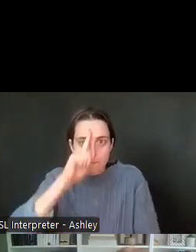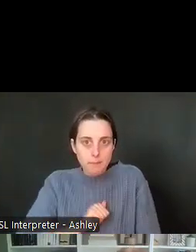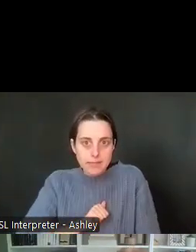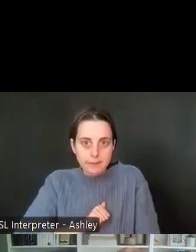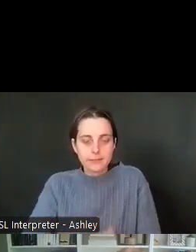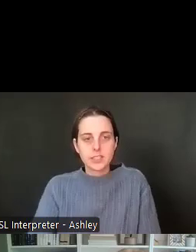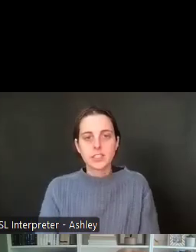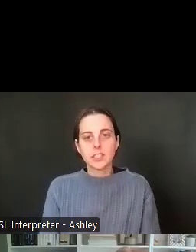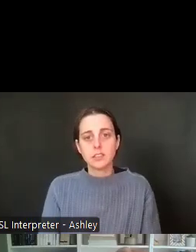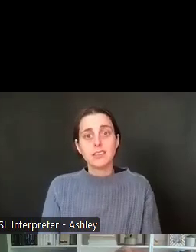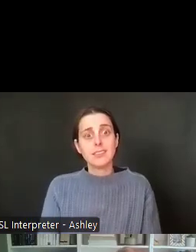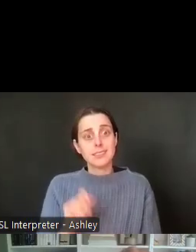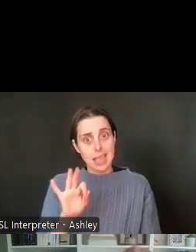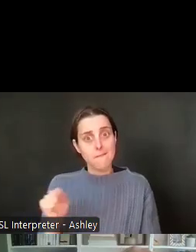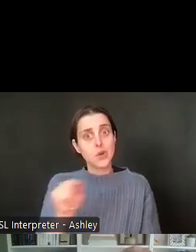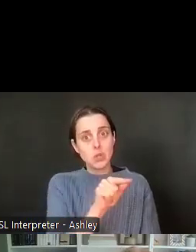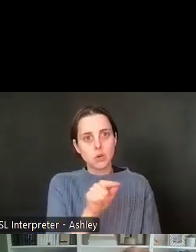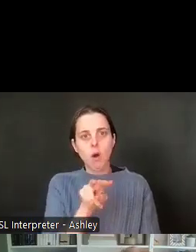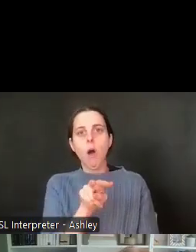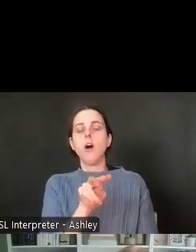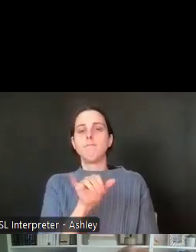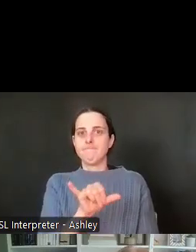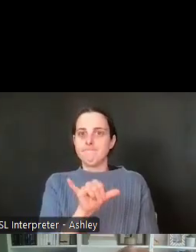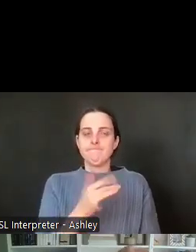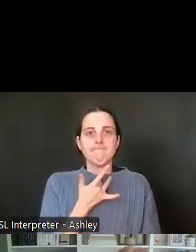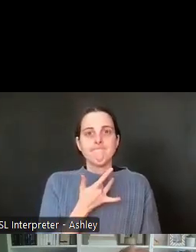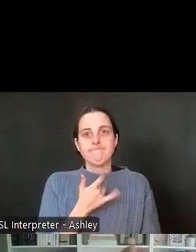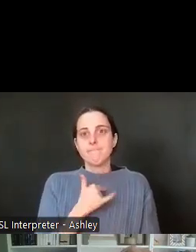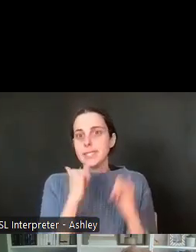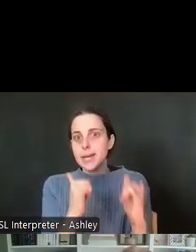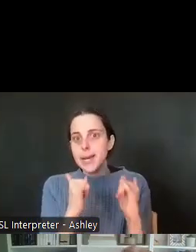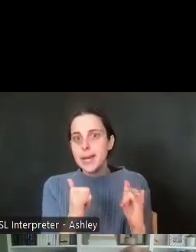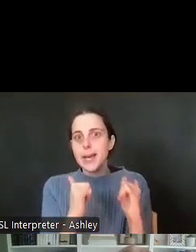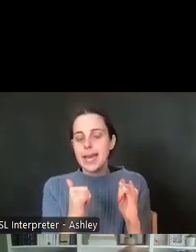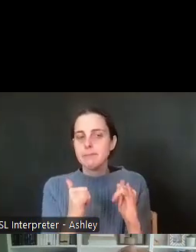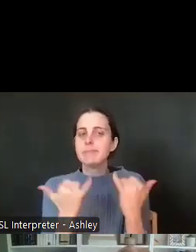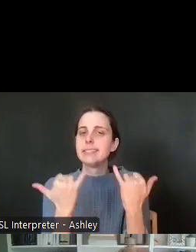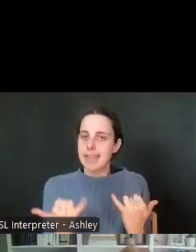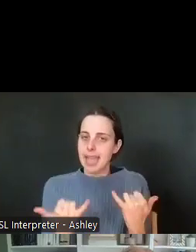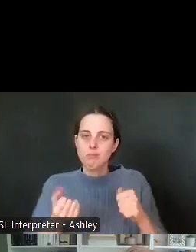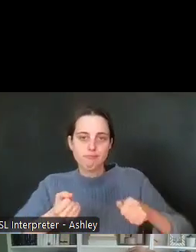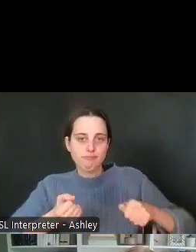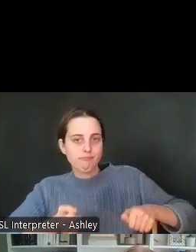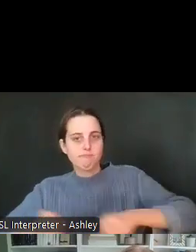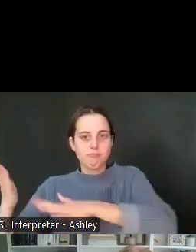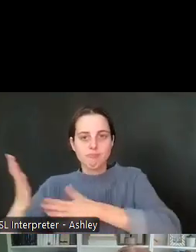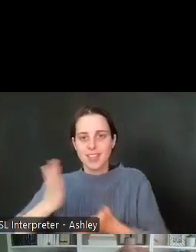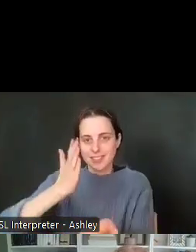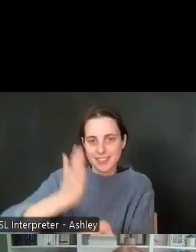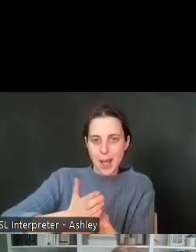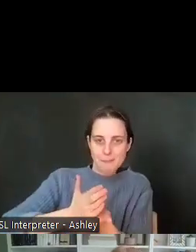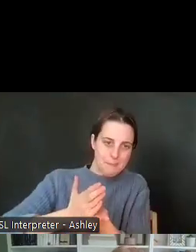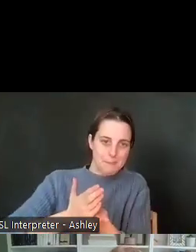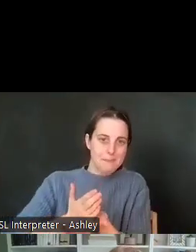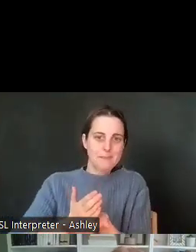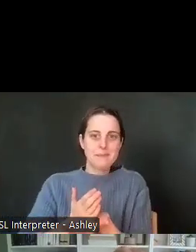you're doing that too, then let's not do that any longer. Don't wait as long as I did. Don't wait until you had to